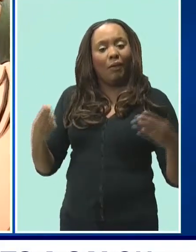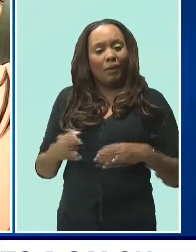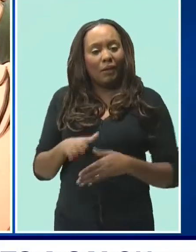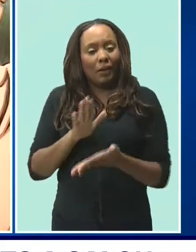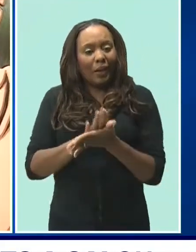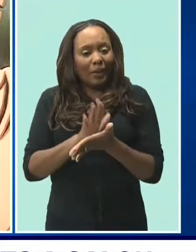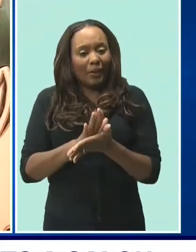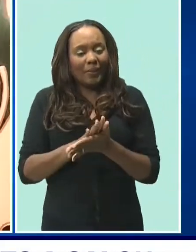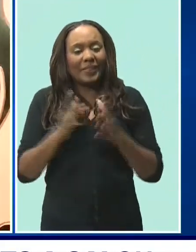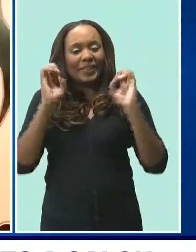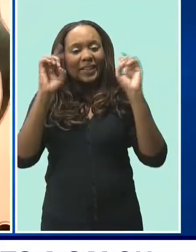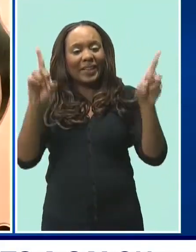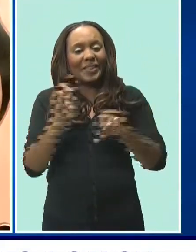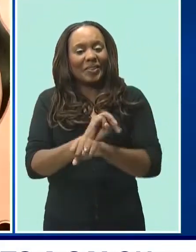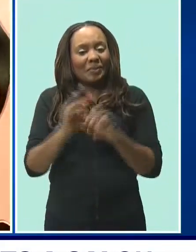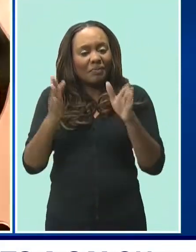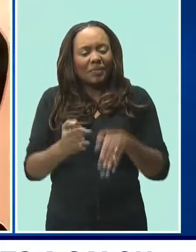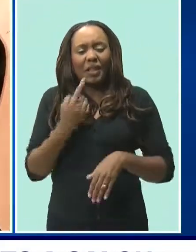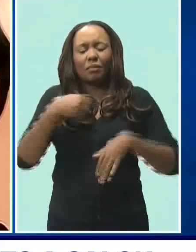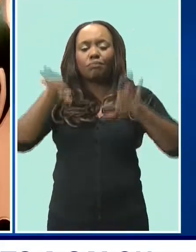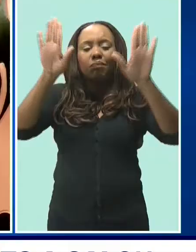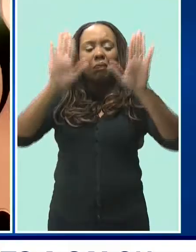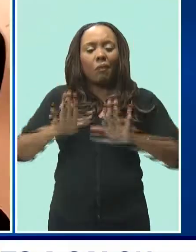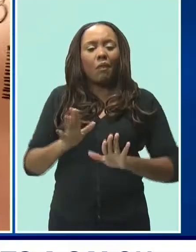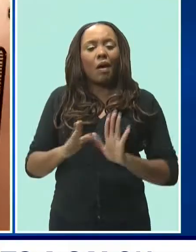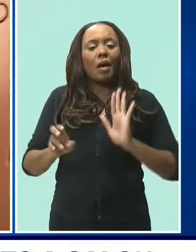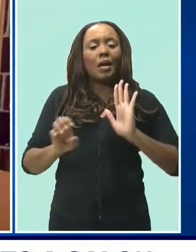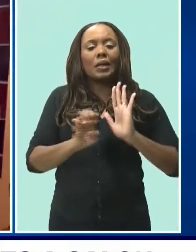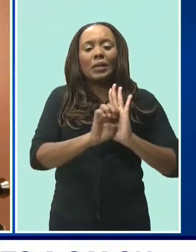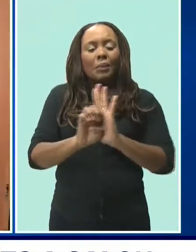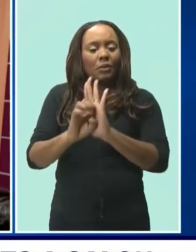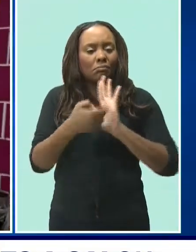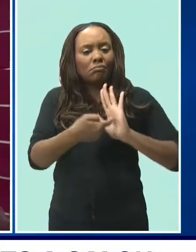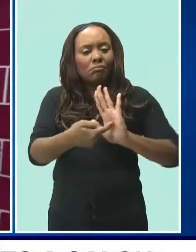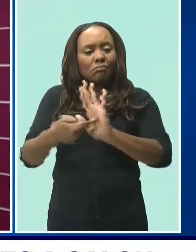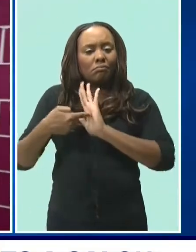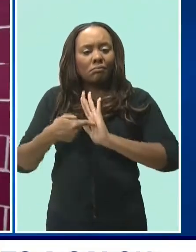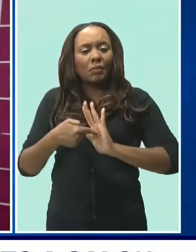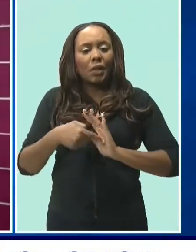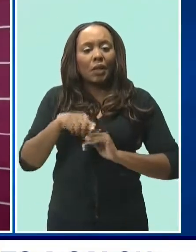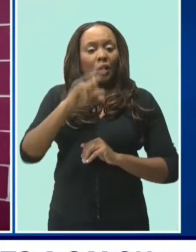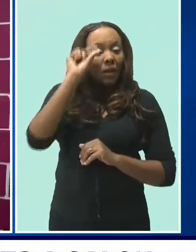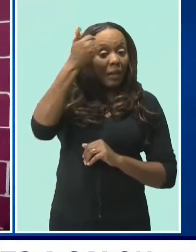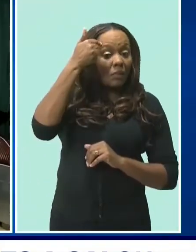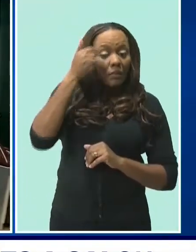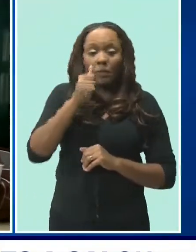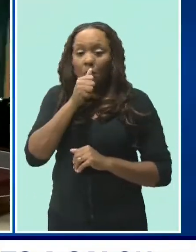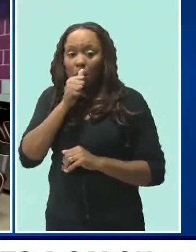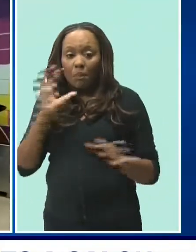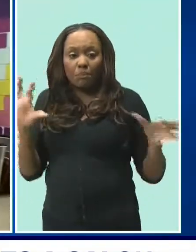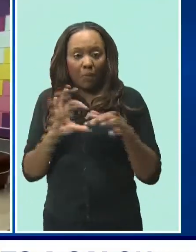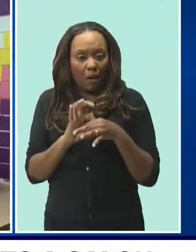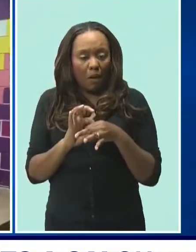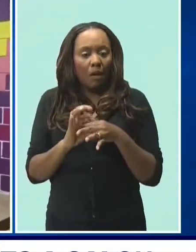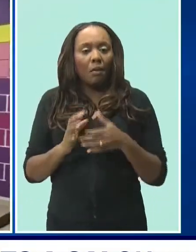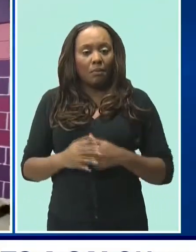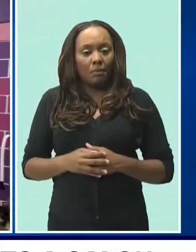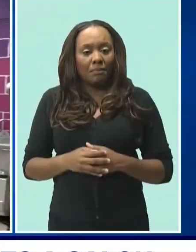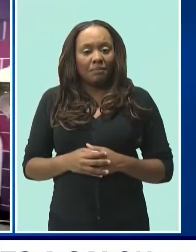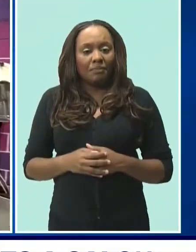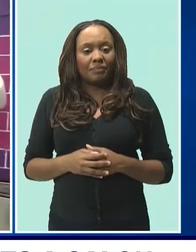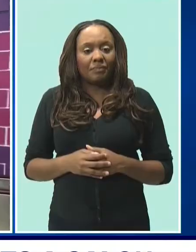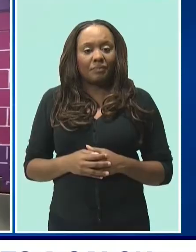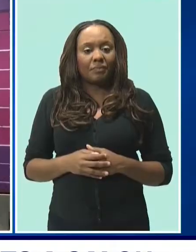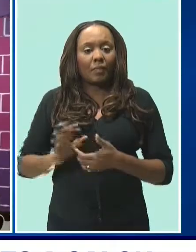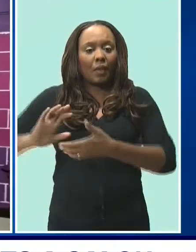School. Education Minister Santia Bradshaw says it's an excellent example of a public-private sector collaboration,